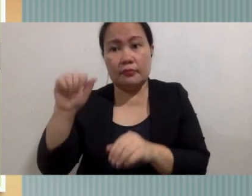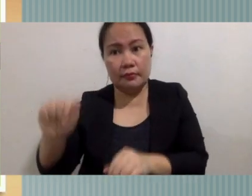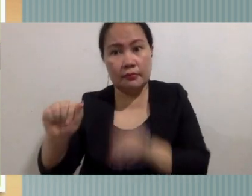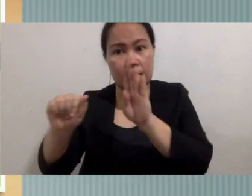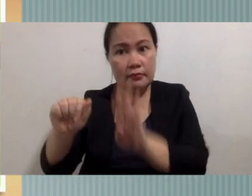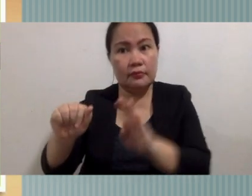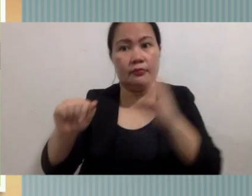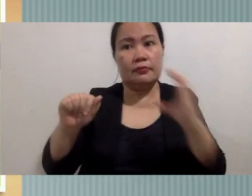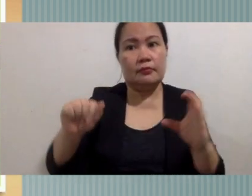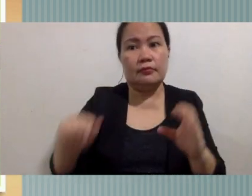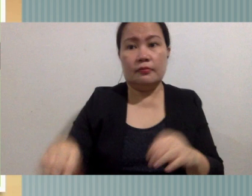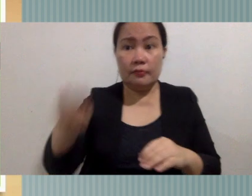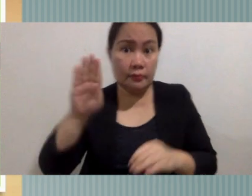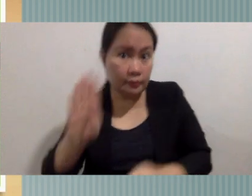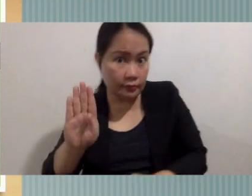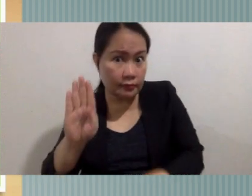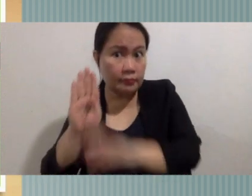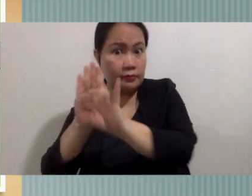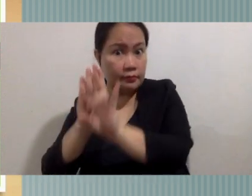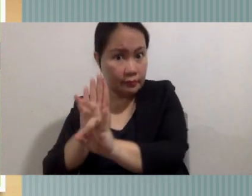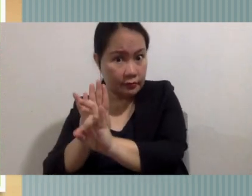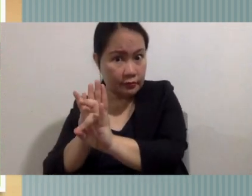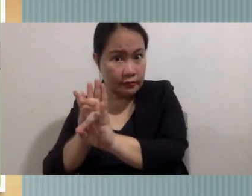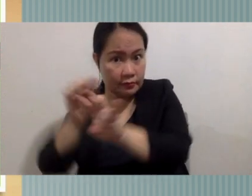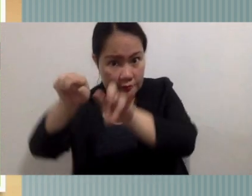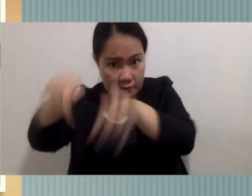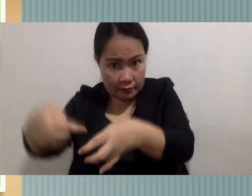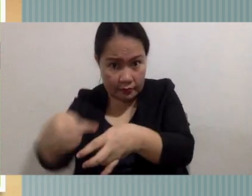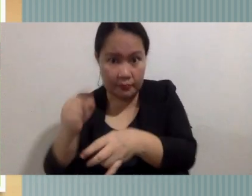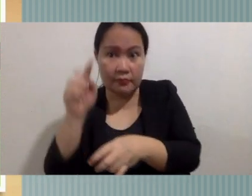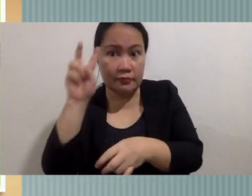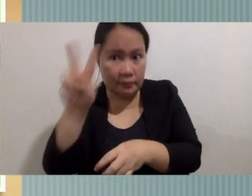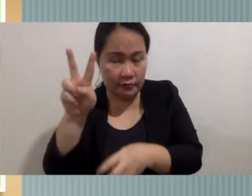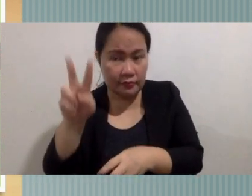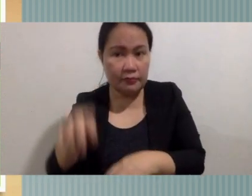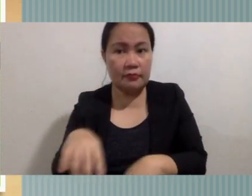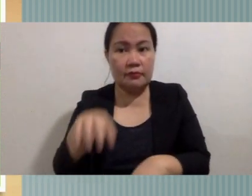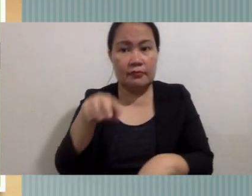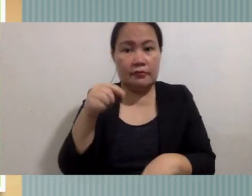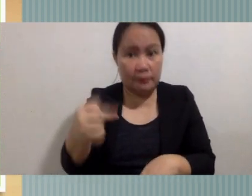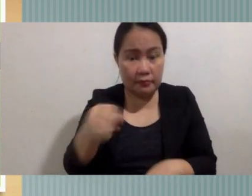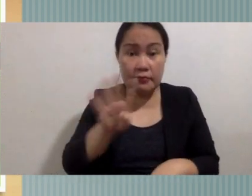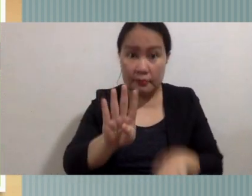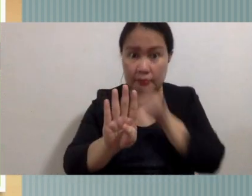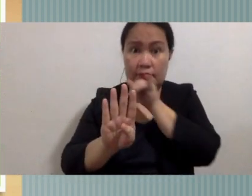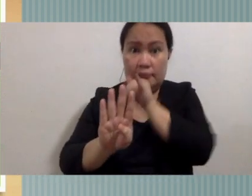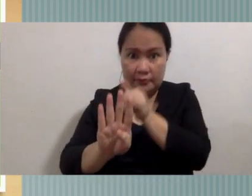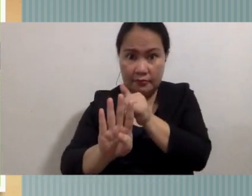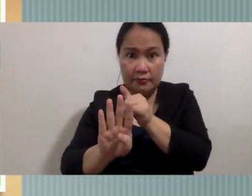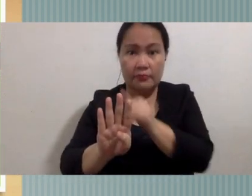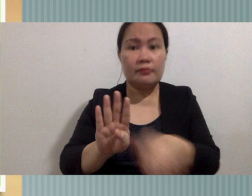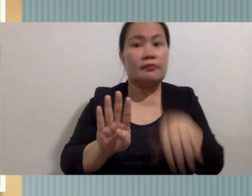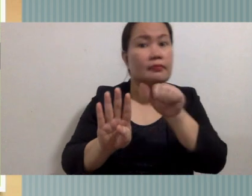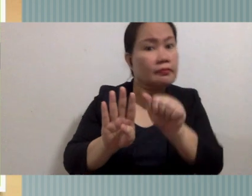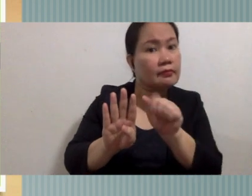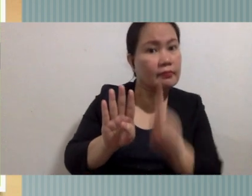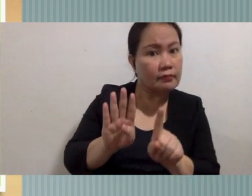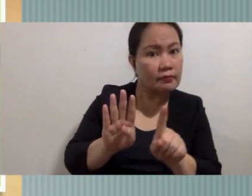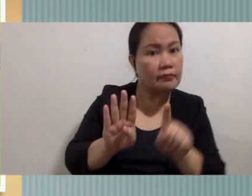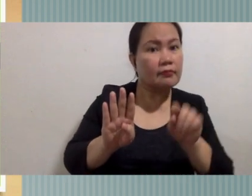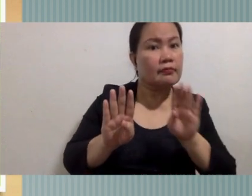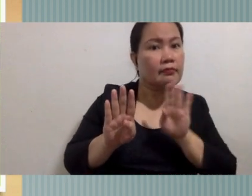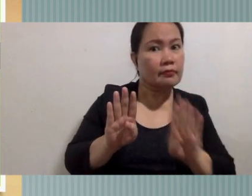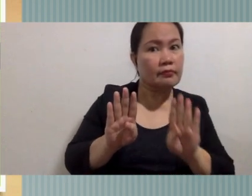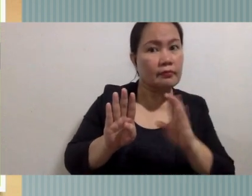values ng a, b, c. So, we will have ang b natin ay 7. So, 7 squared minus 4. Our